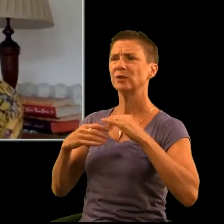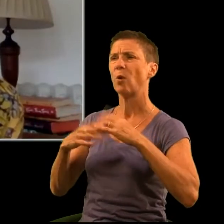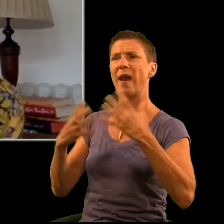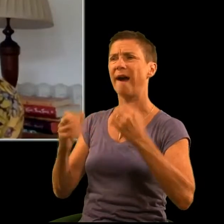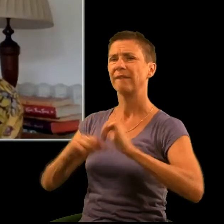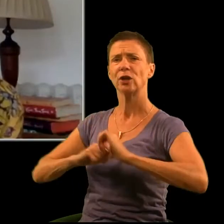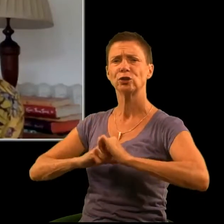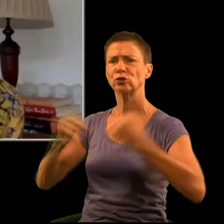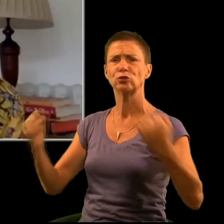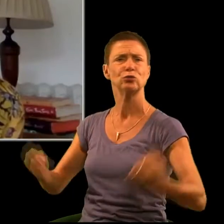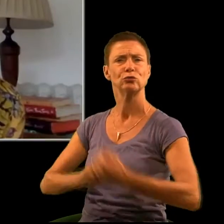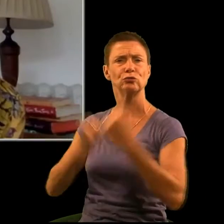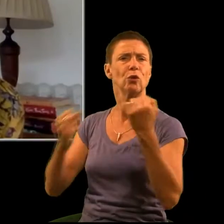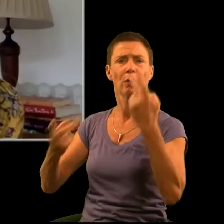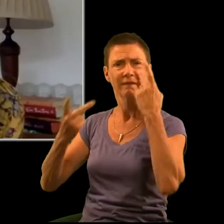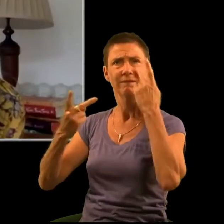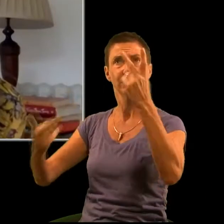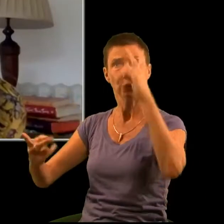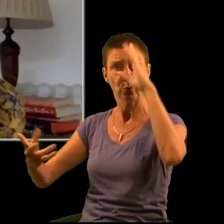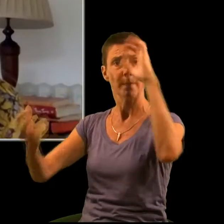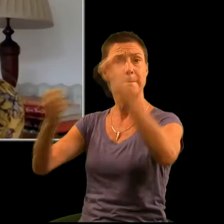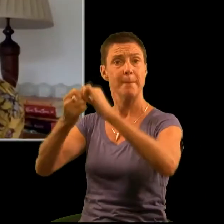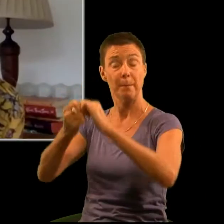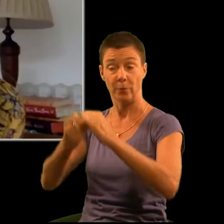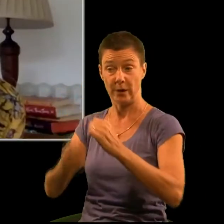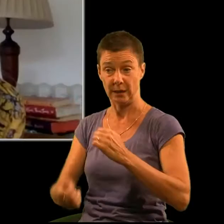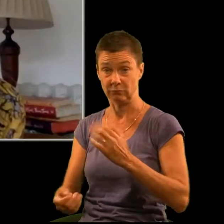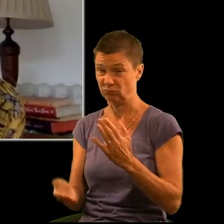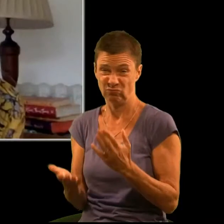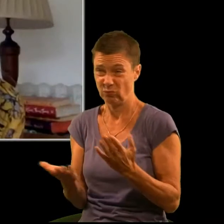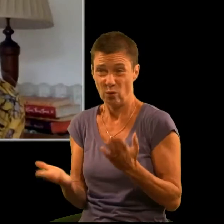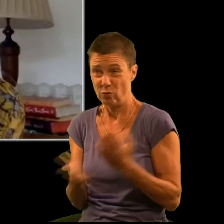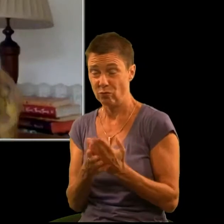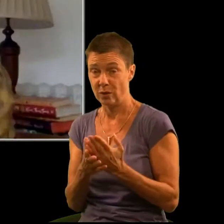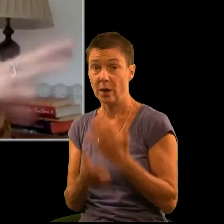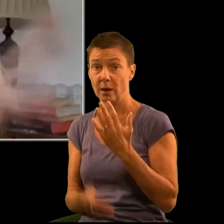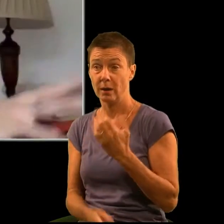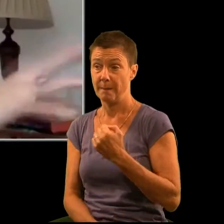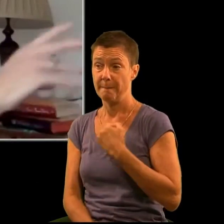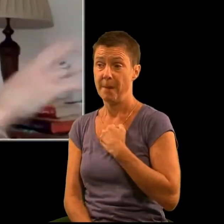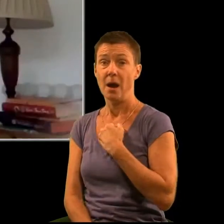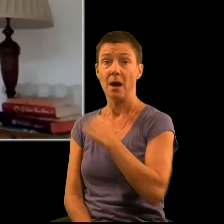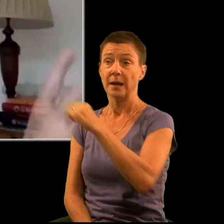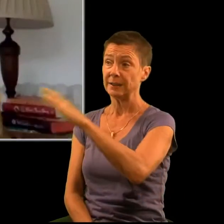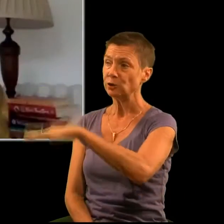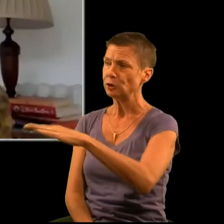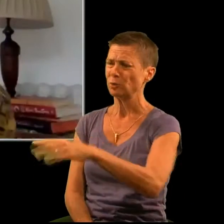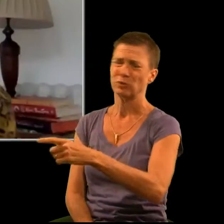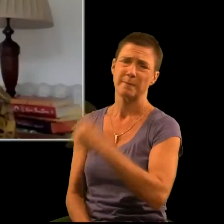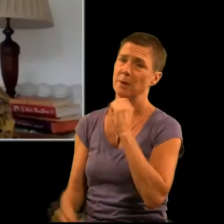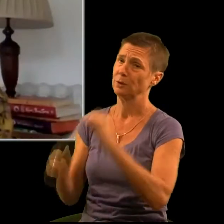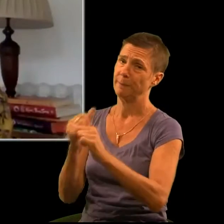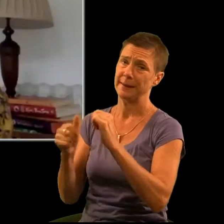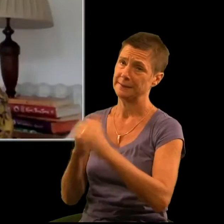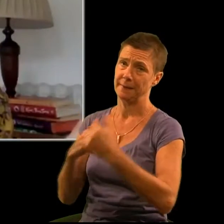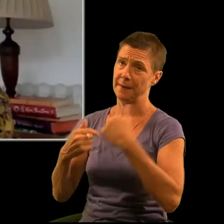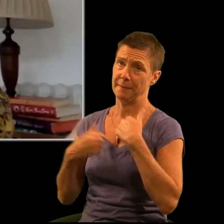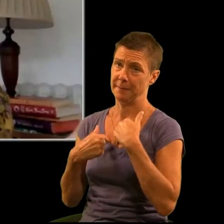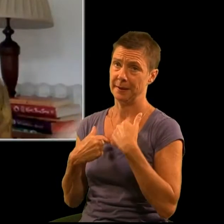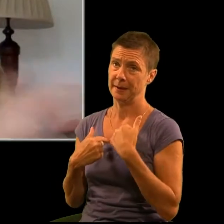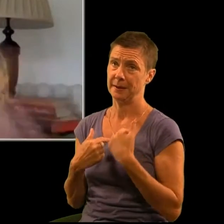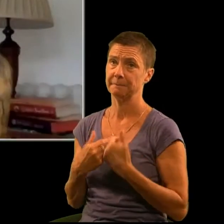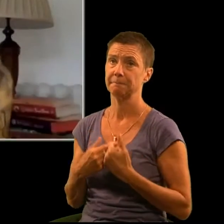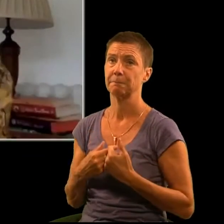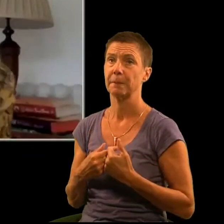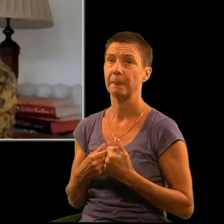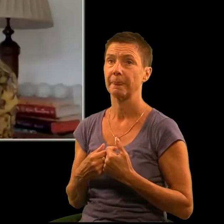memory. So actually, when I was little, and my children actually, they all have much better visual memory than I